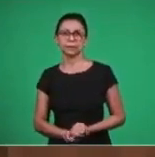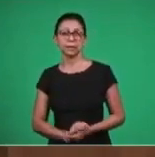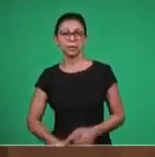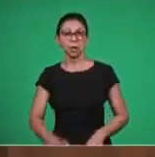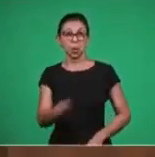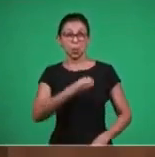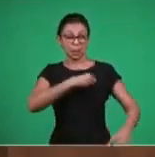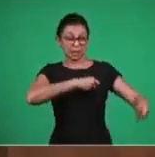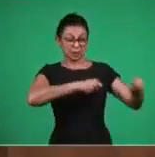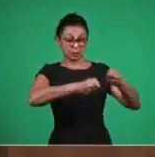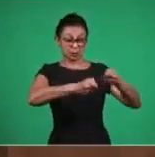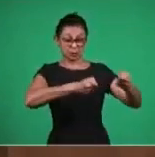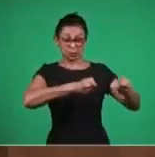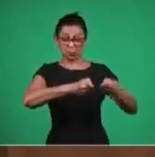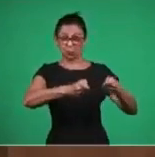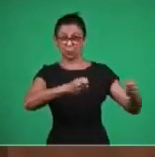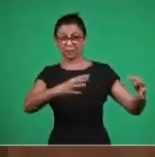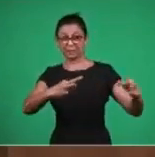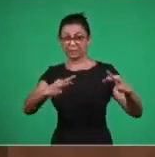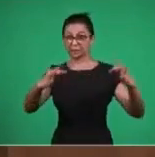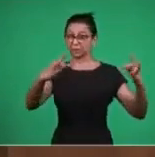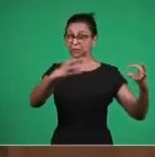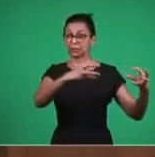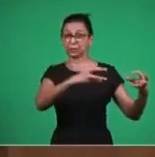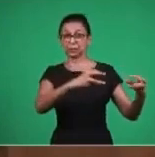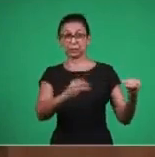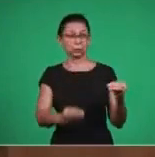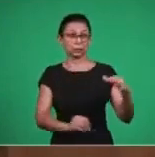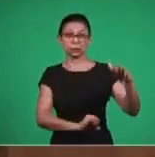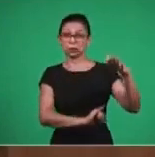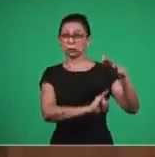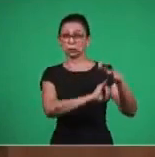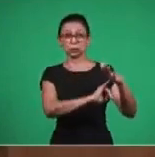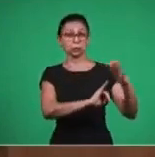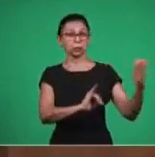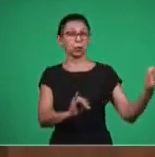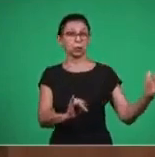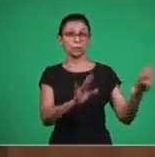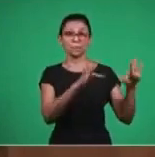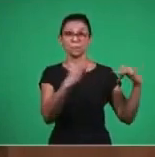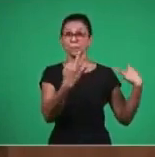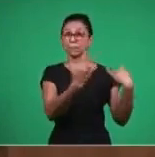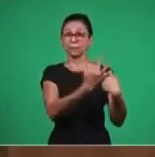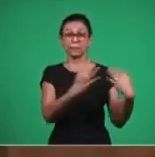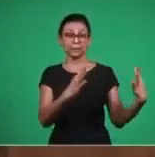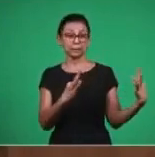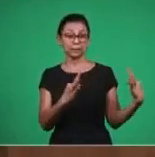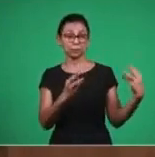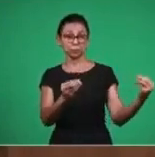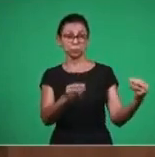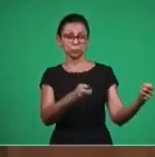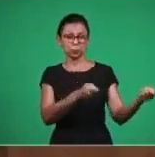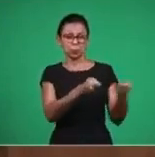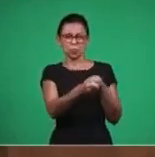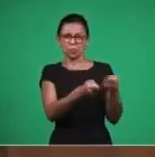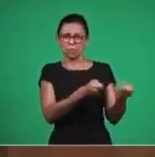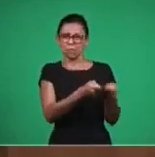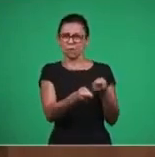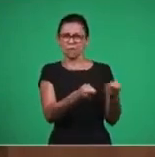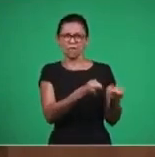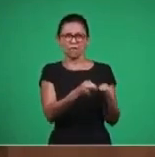A dark cloud that takes control of the world, takes control of everything, takes control of institutions, families, everything, the